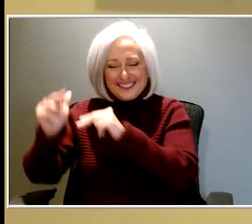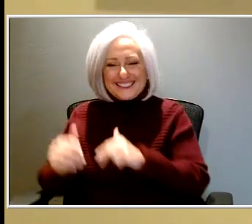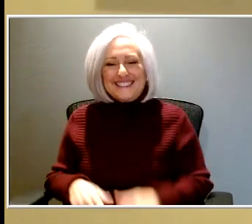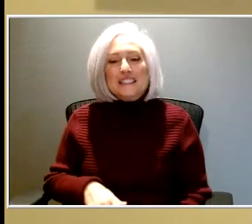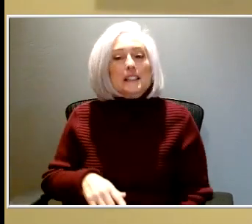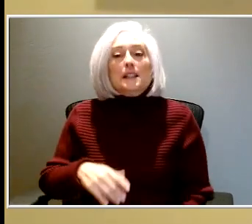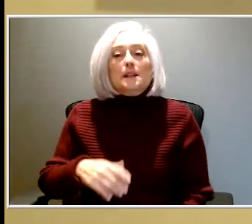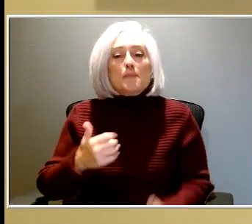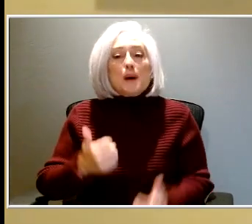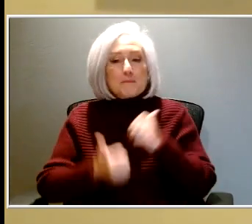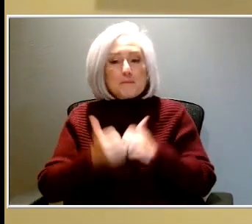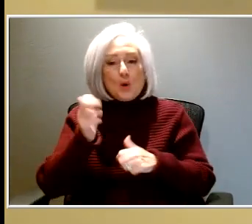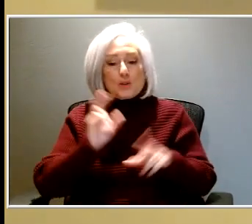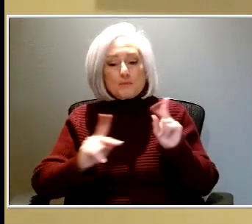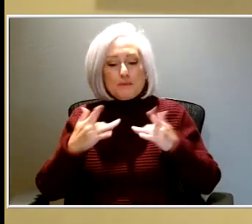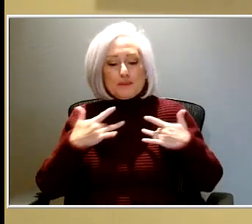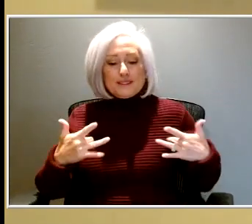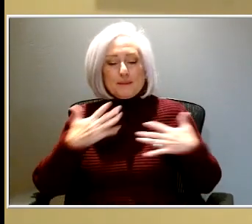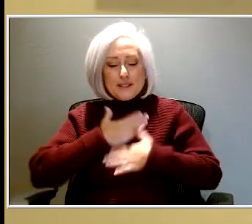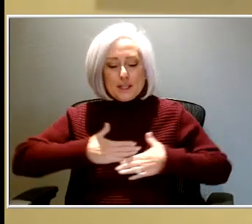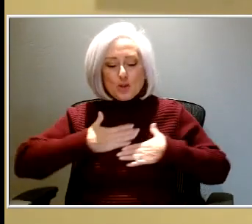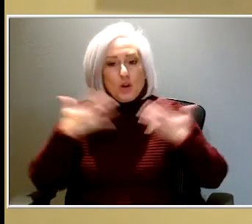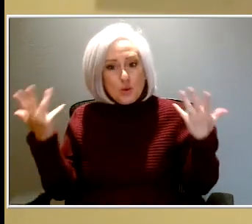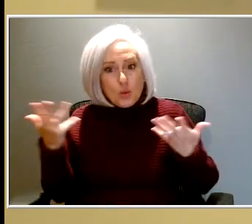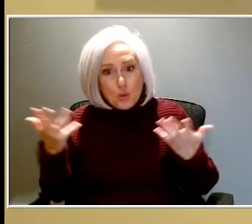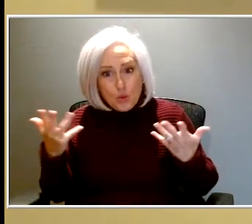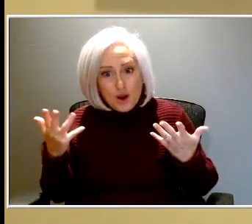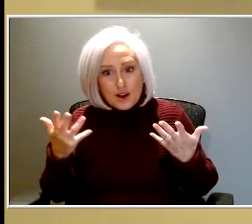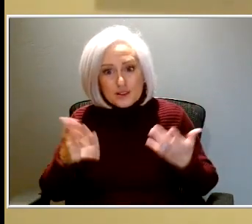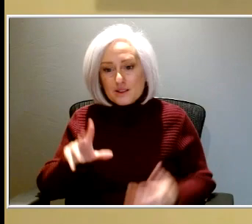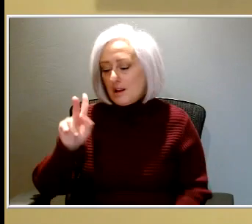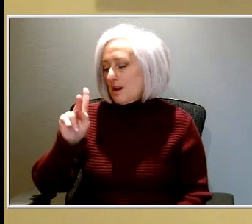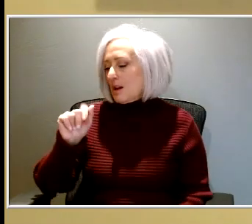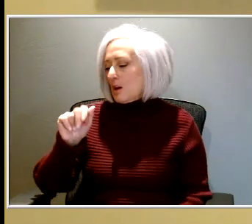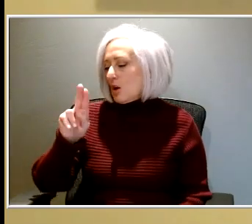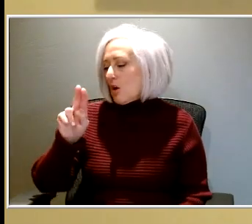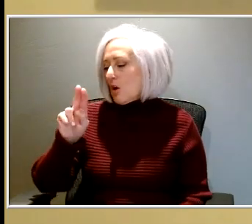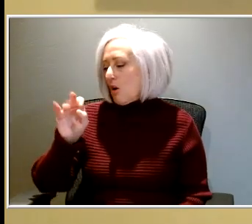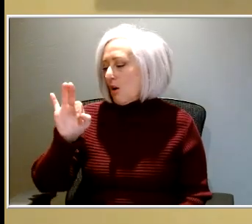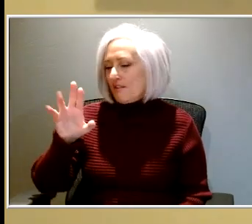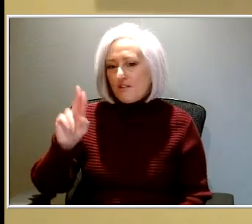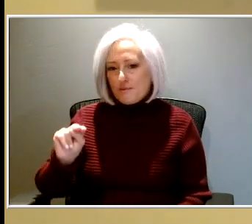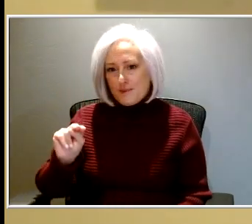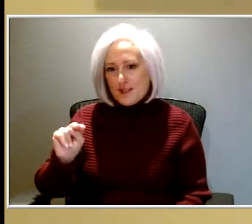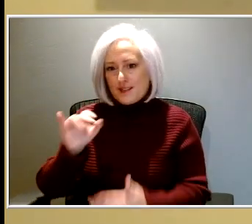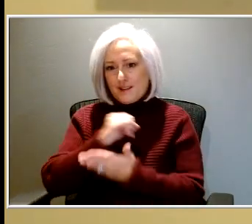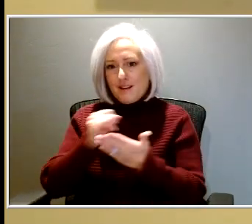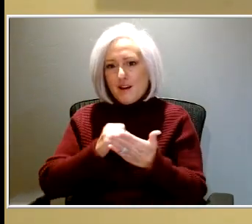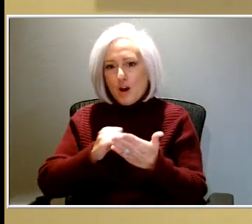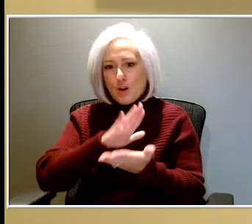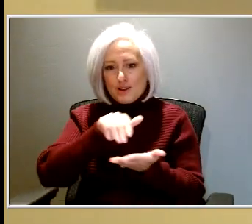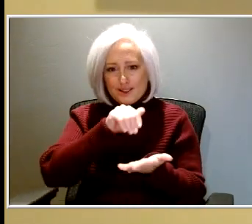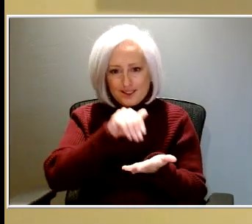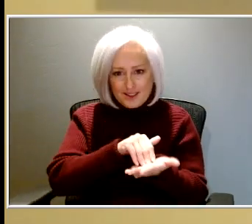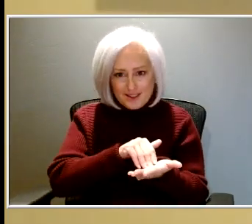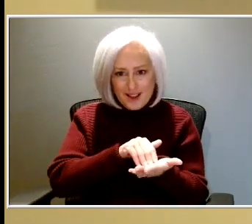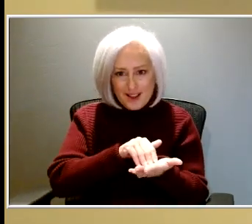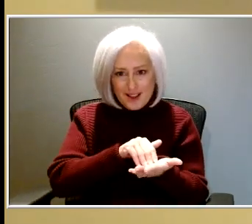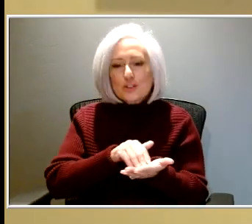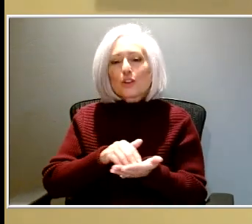everyone uses and enjoys all the time include the Kaufman Performing Arts Center, the block addition to the Nelson Atkins,